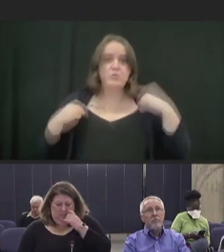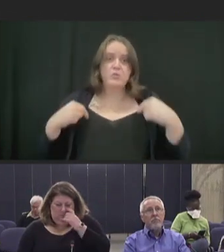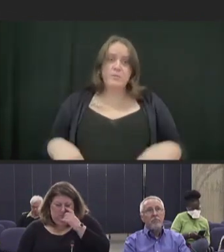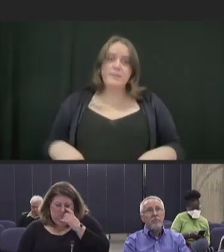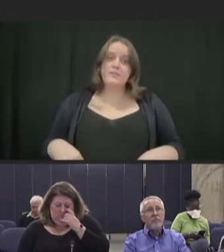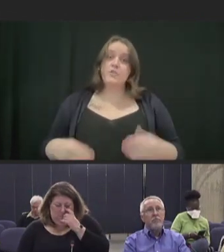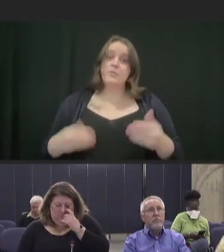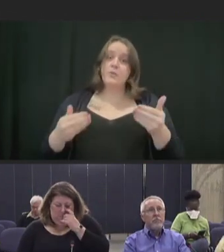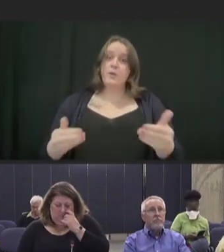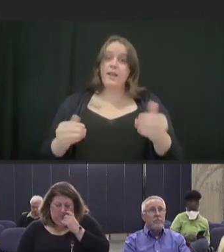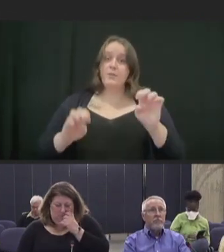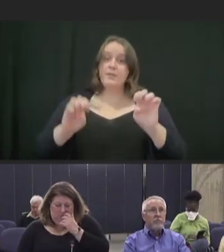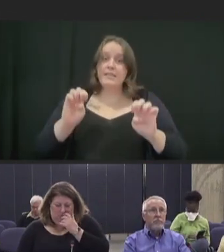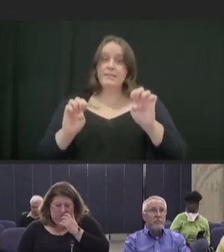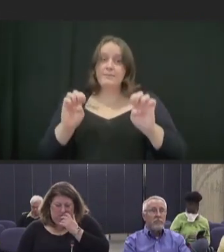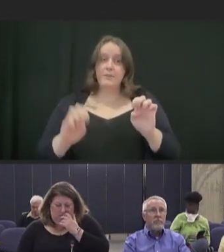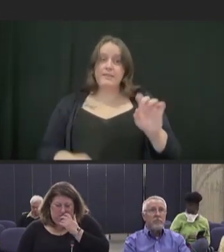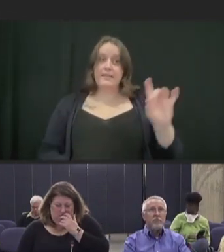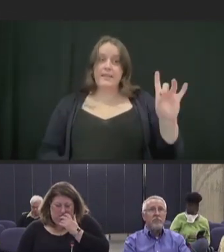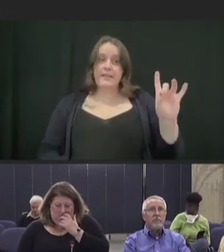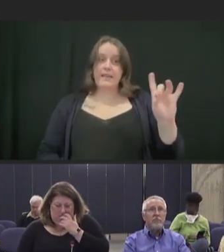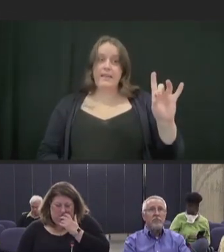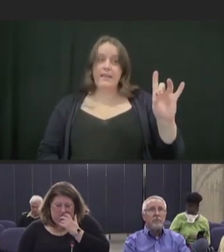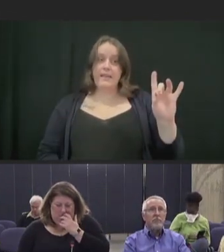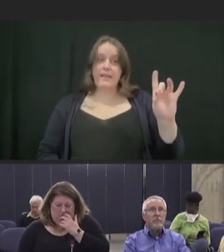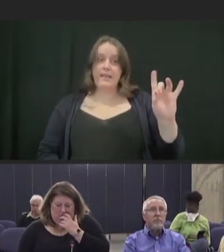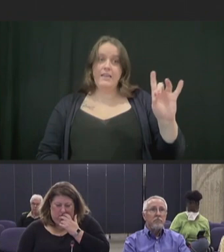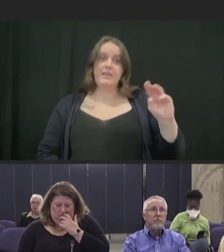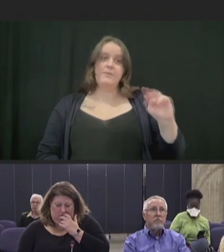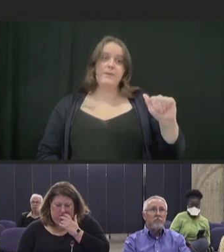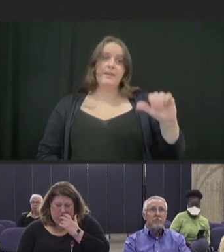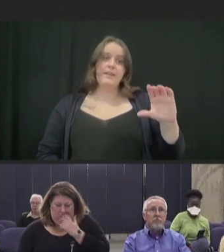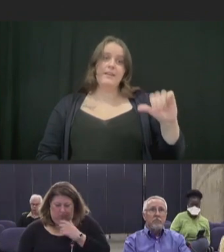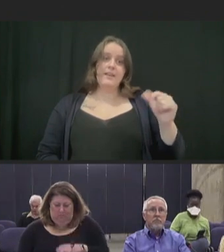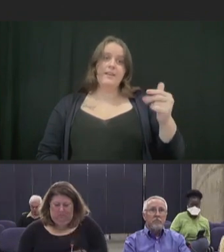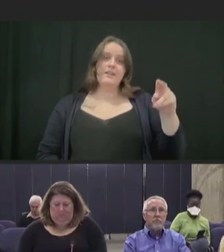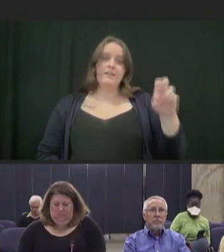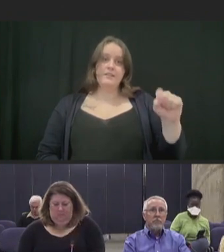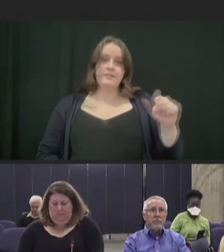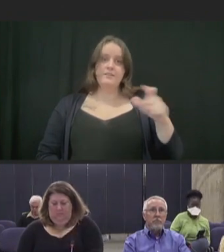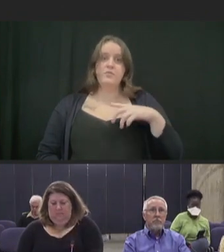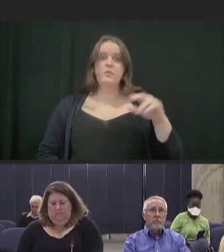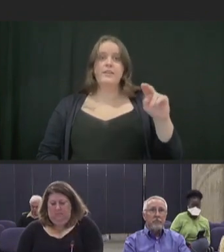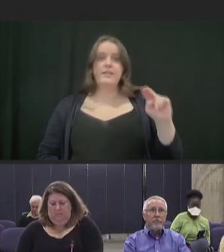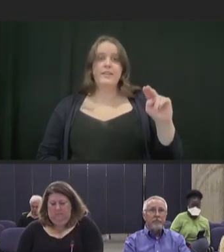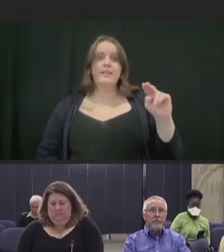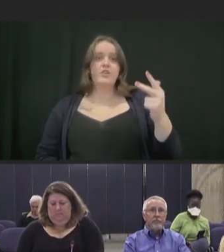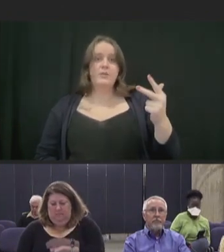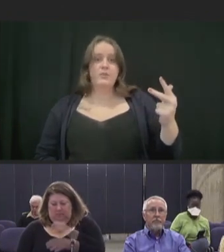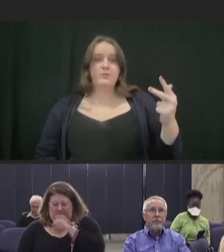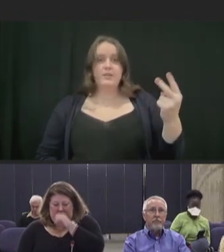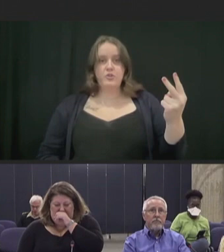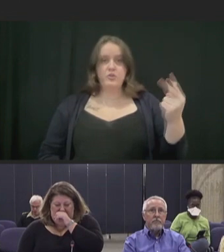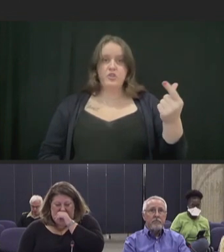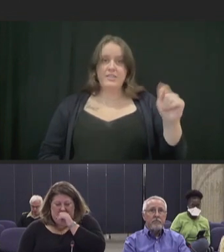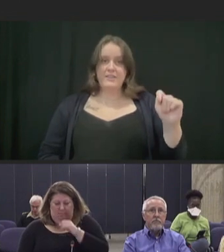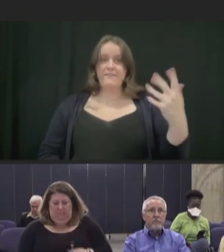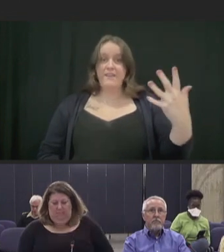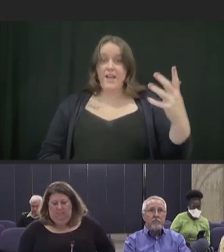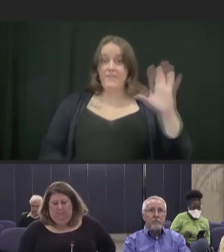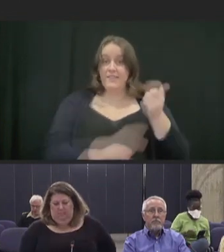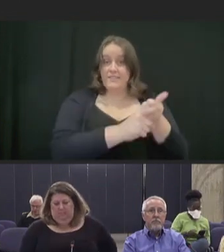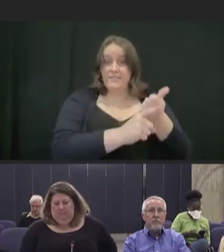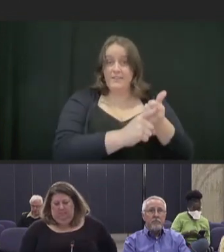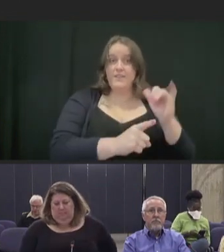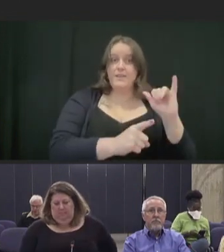in macaques, 8 macaques. We did with N332GT5 as the immunogen. We did an escalating dose